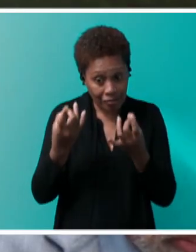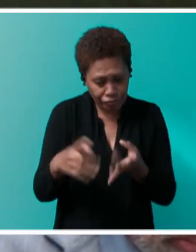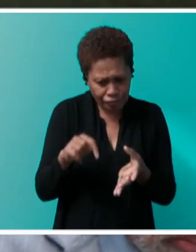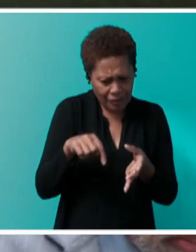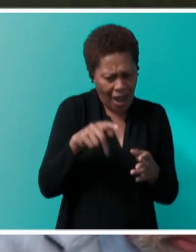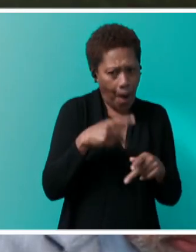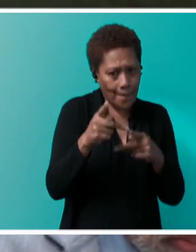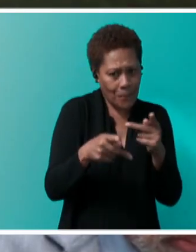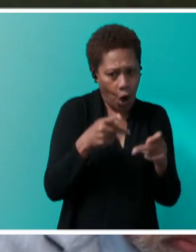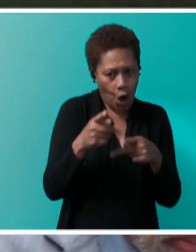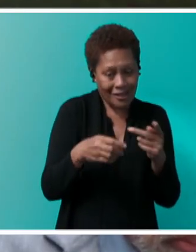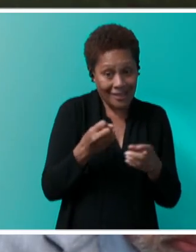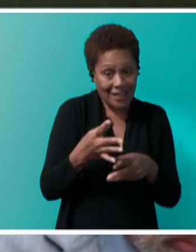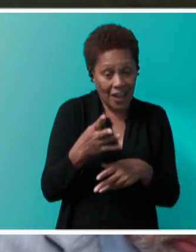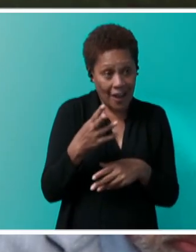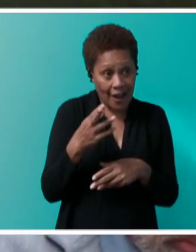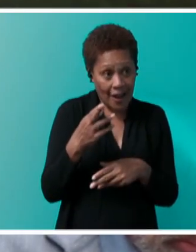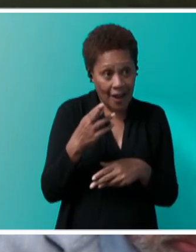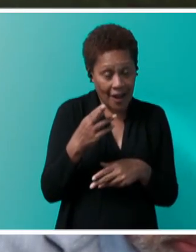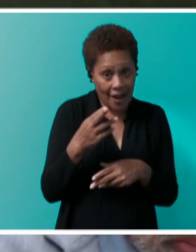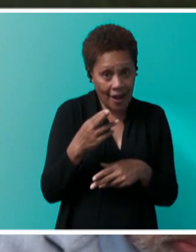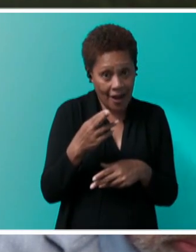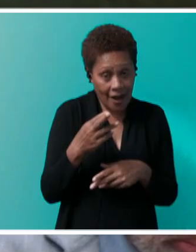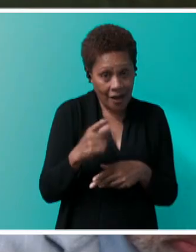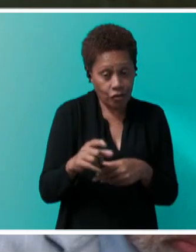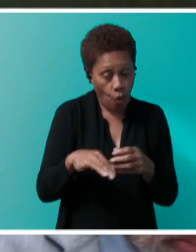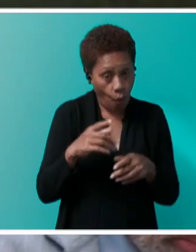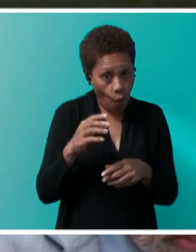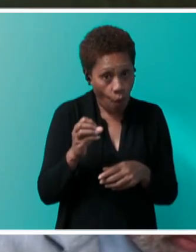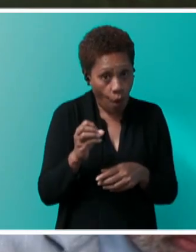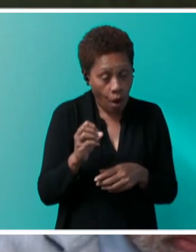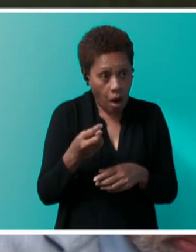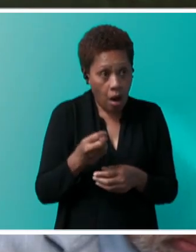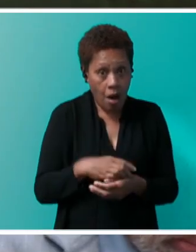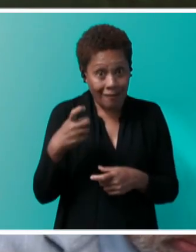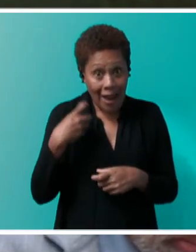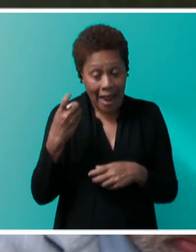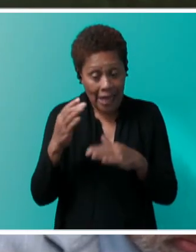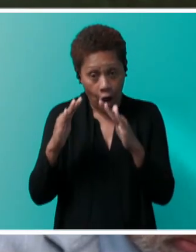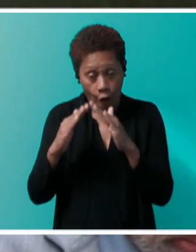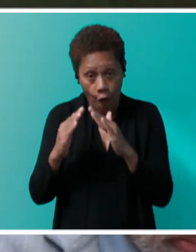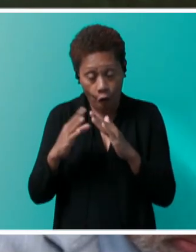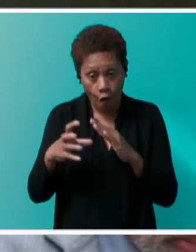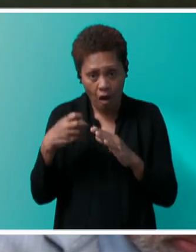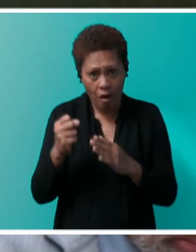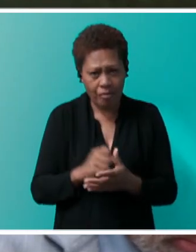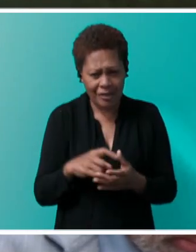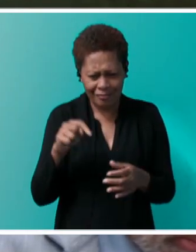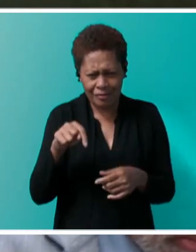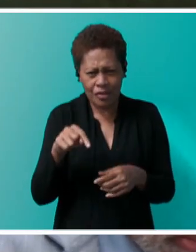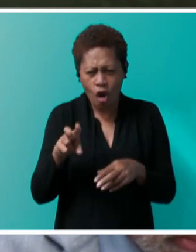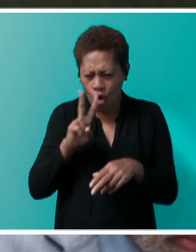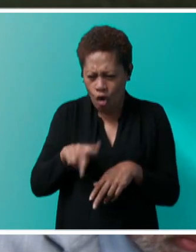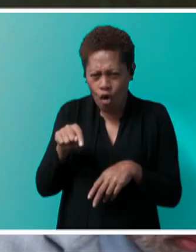processes that address trauma and promote healing. I must thank all the orphanages and care homes run by our faith organizations who look after children